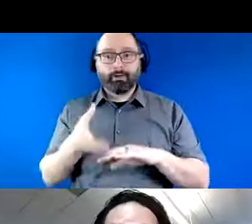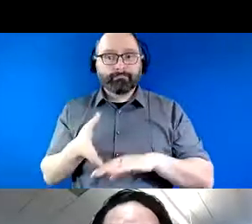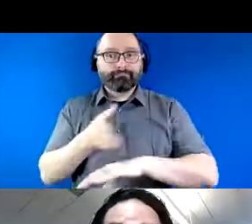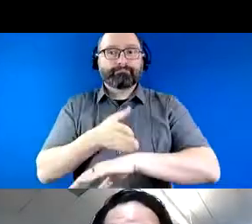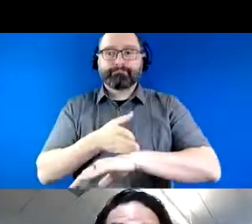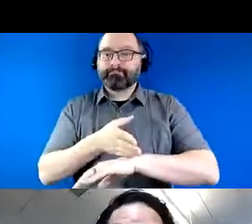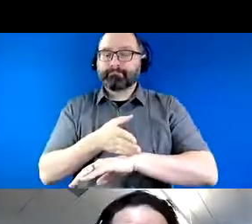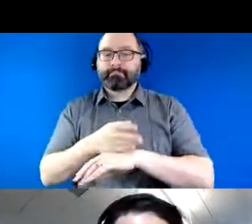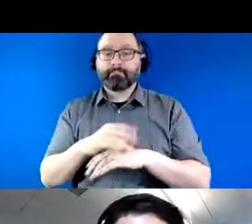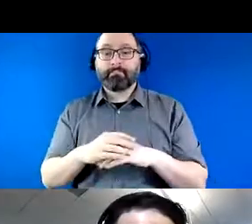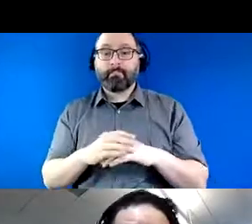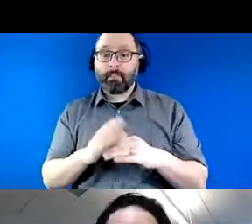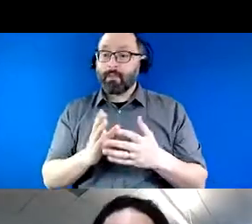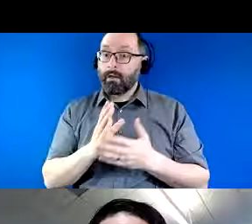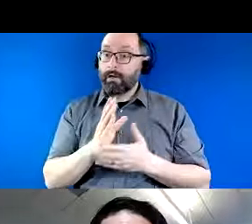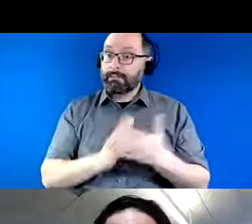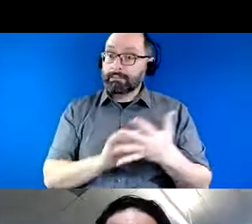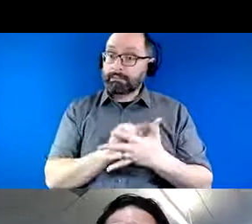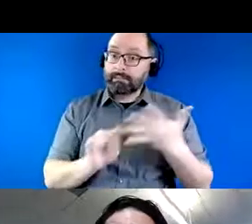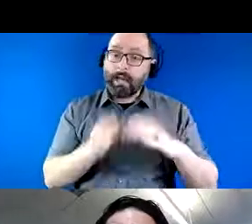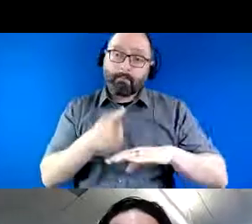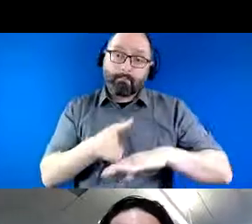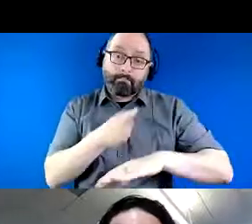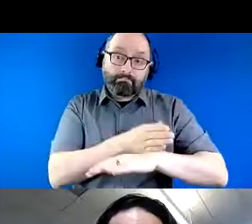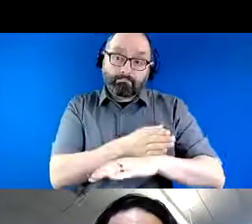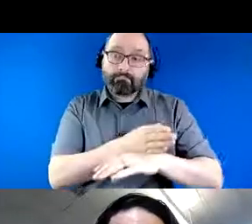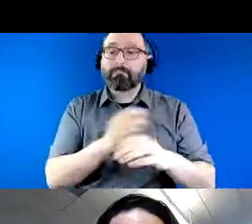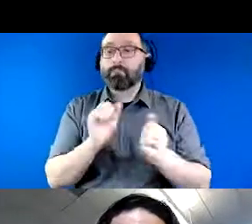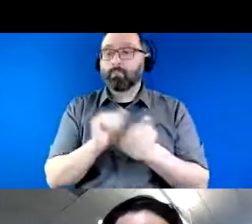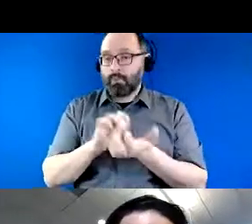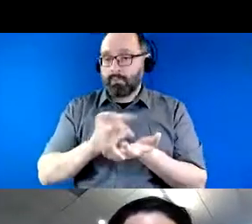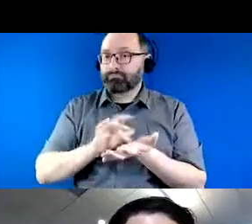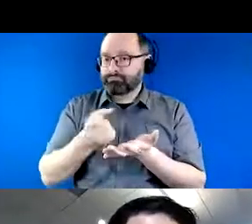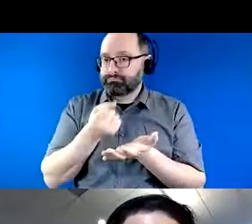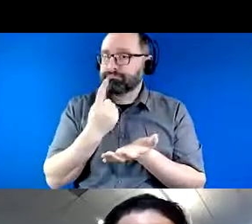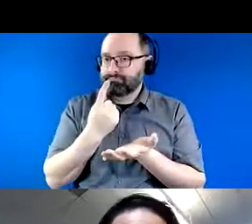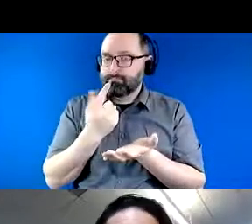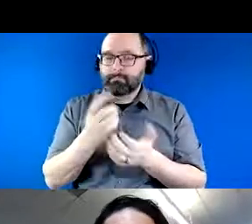these are enhanced by pharmacological interventions.